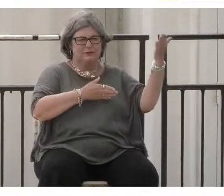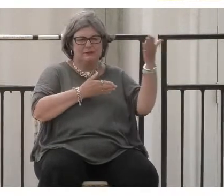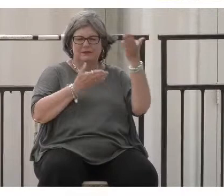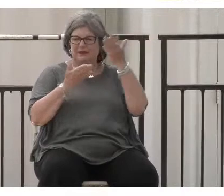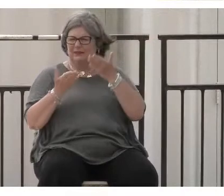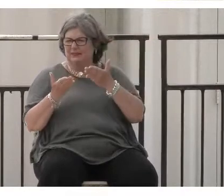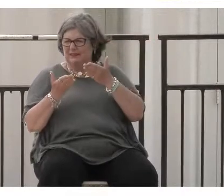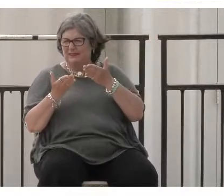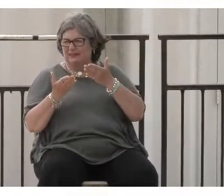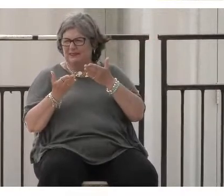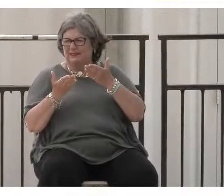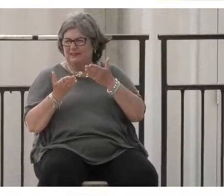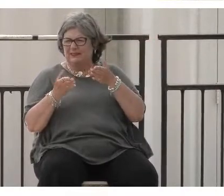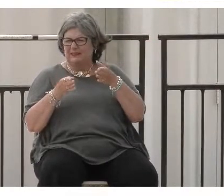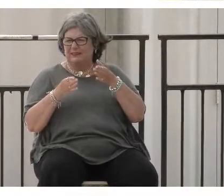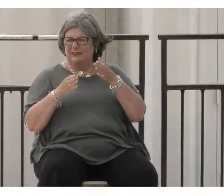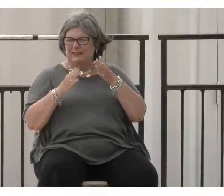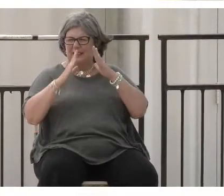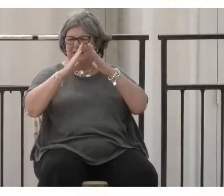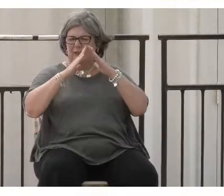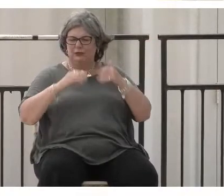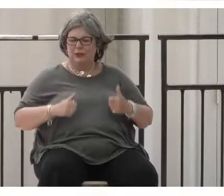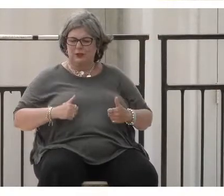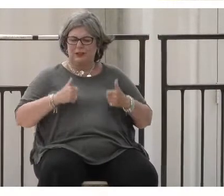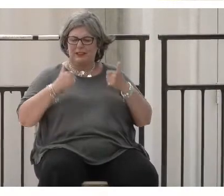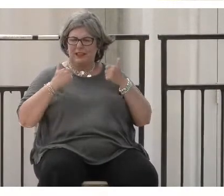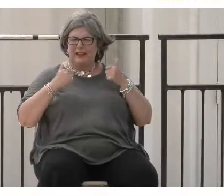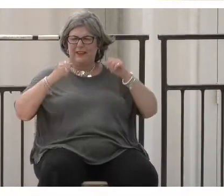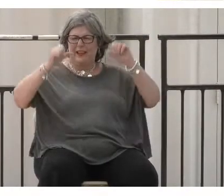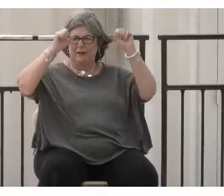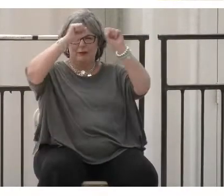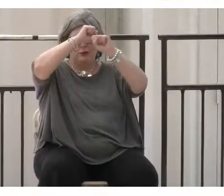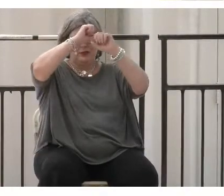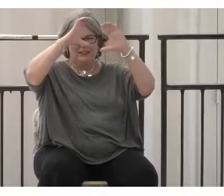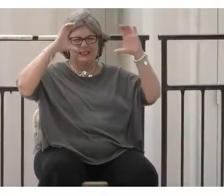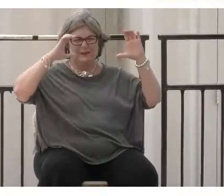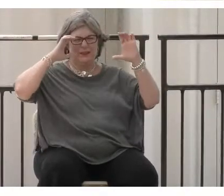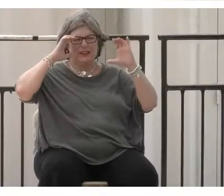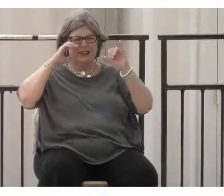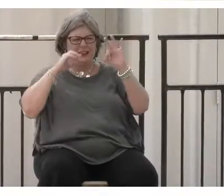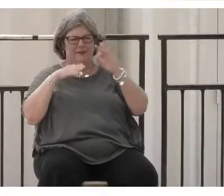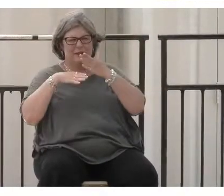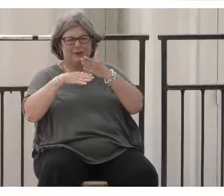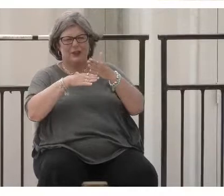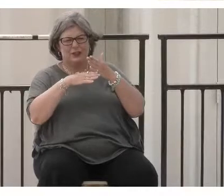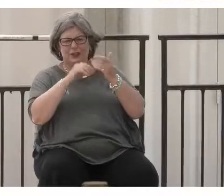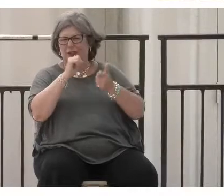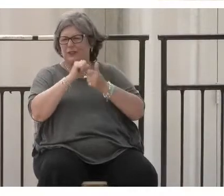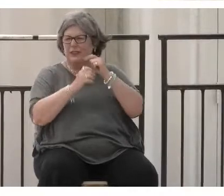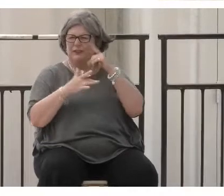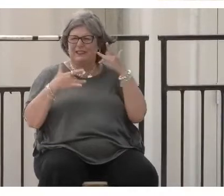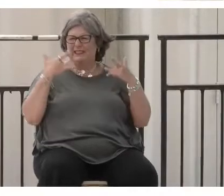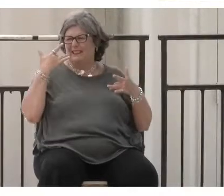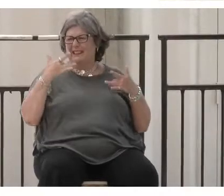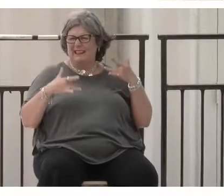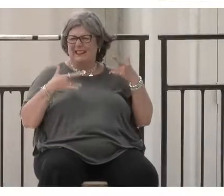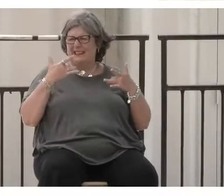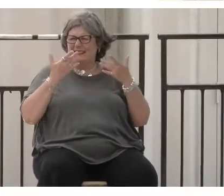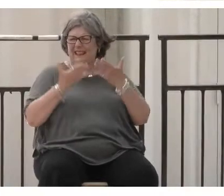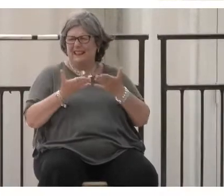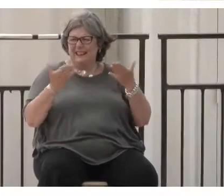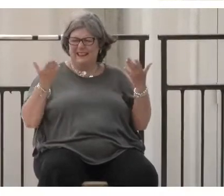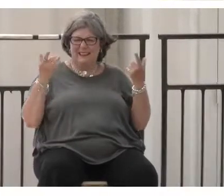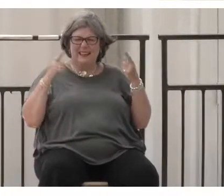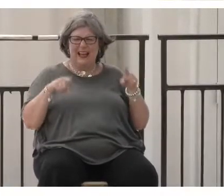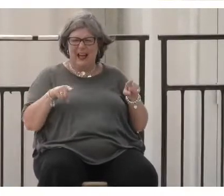the mangrove pole structure into life. How would you conceptualize this? And if you can just share the most kind of exciting thing that